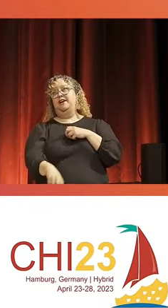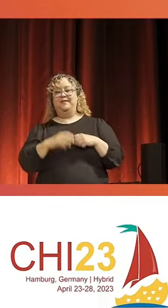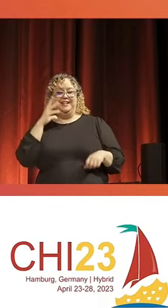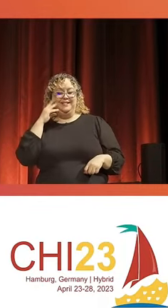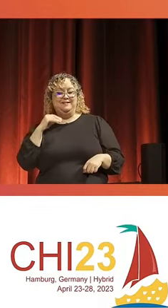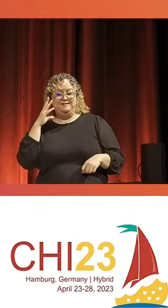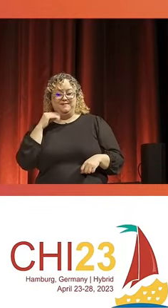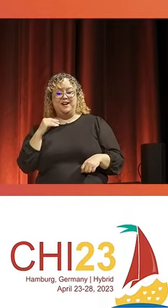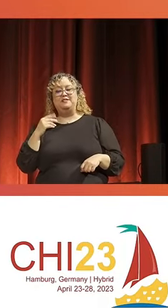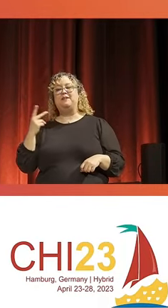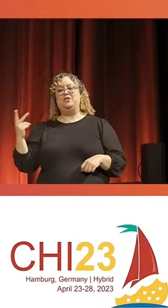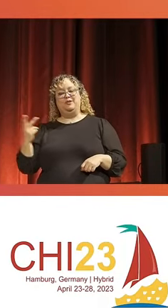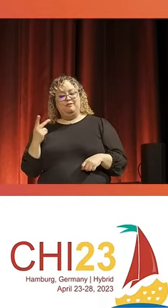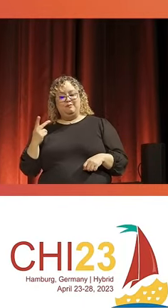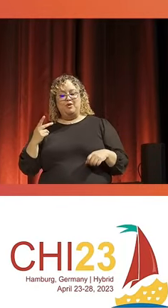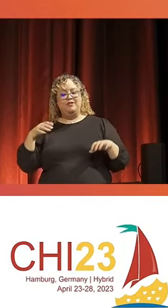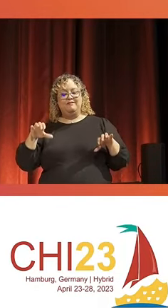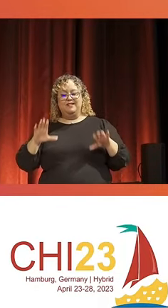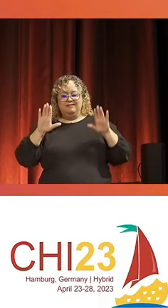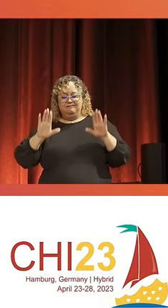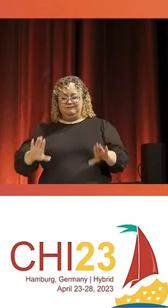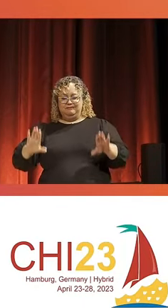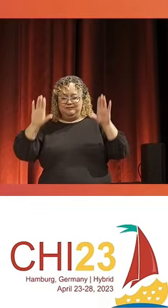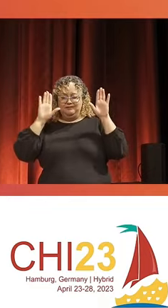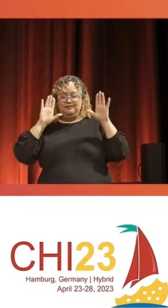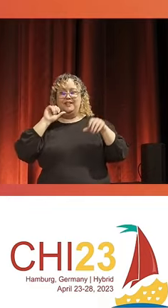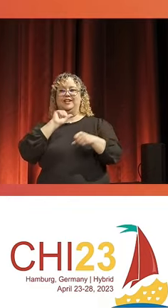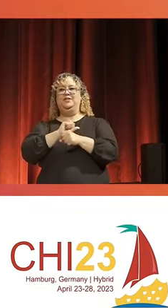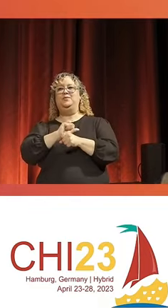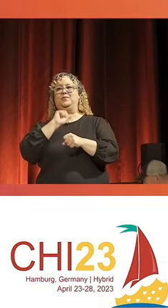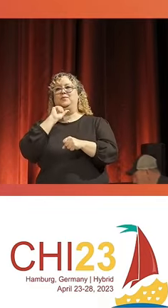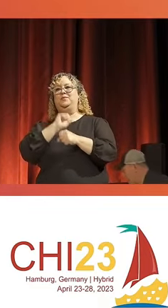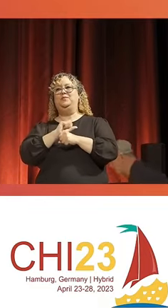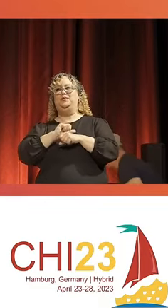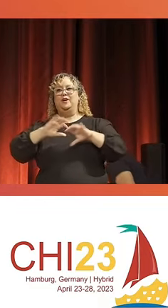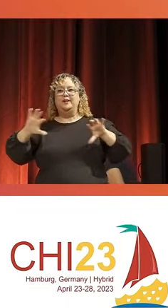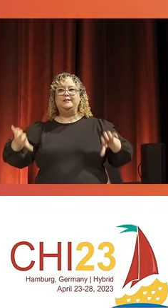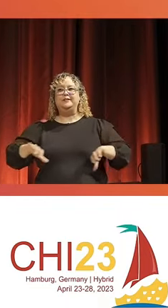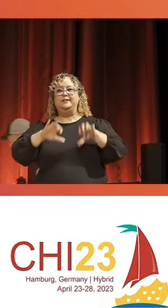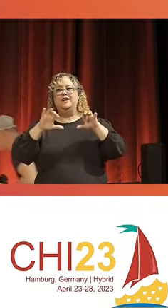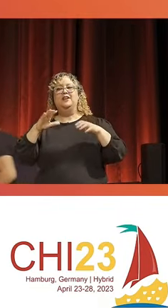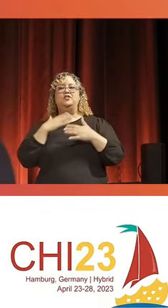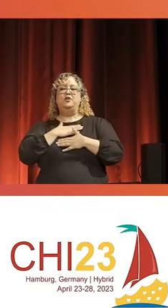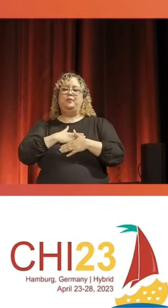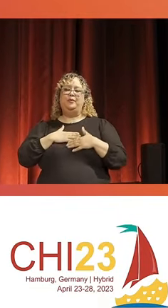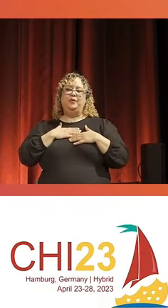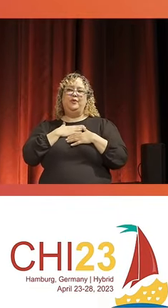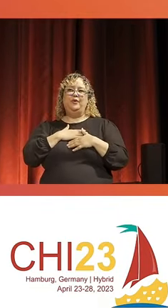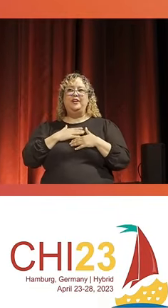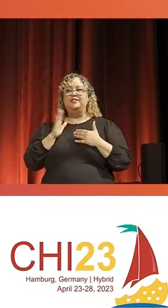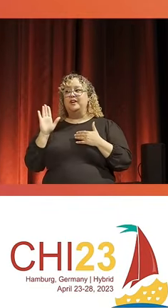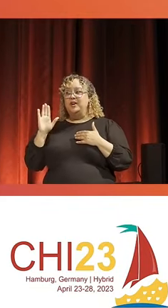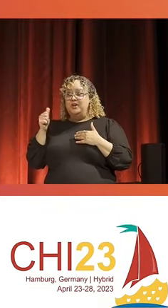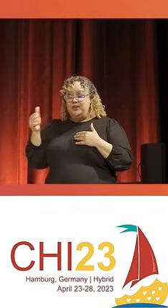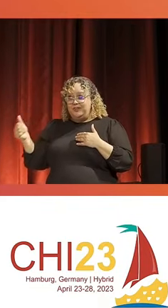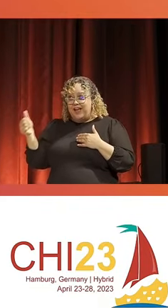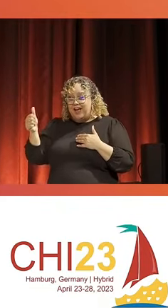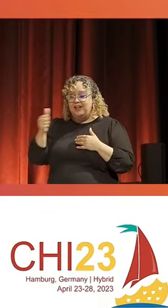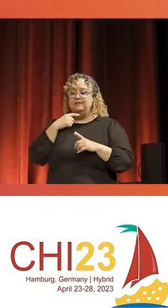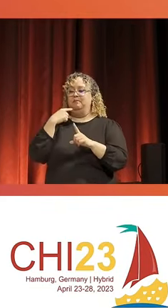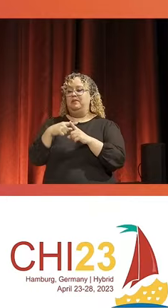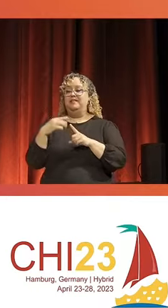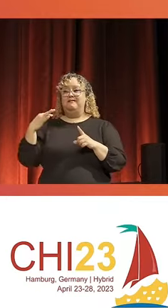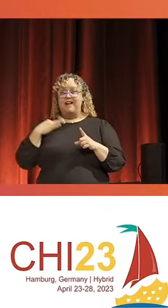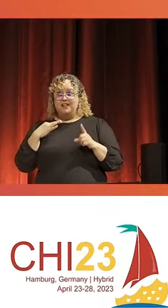And you both have done a wonderful job, and we appreciate it as a community, along with all of your volunteer organizers. Thank you all very much for making Kai happen.